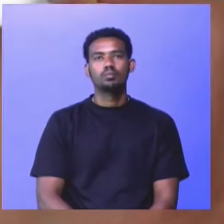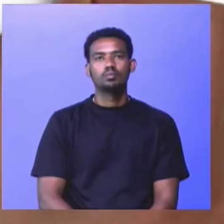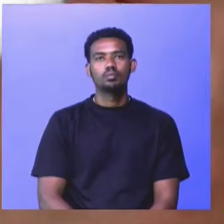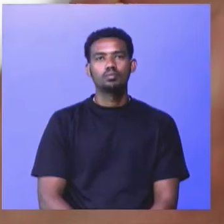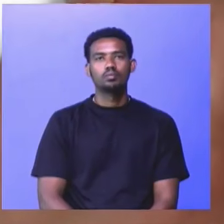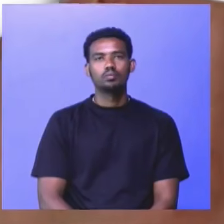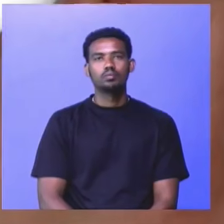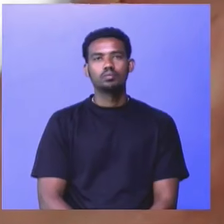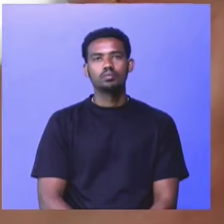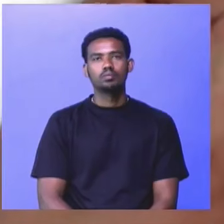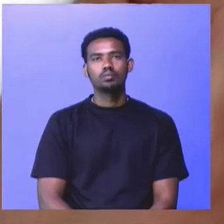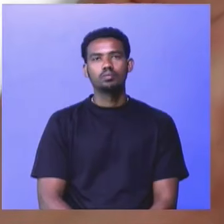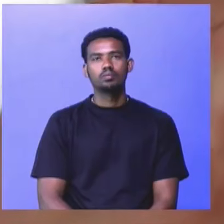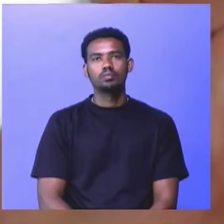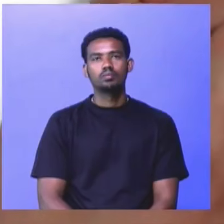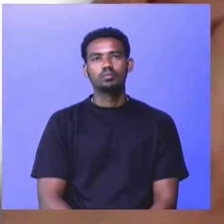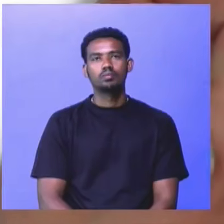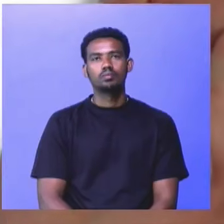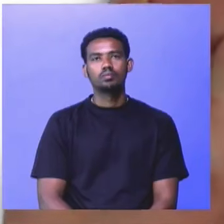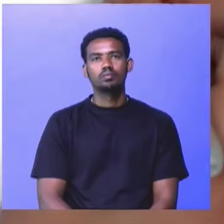student.